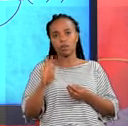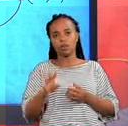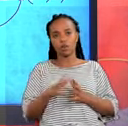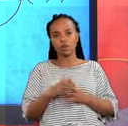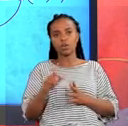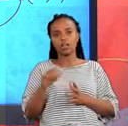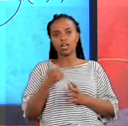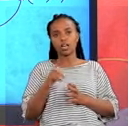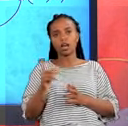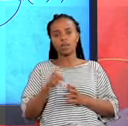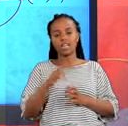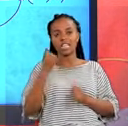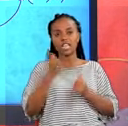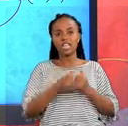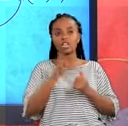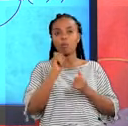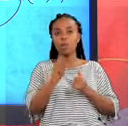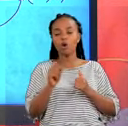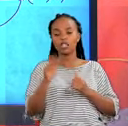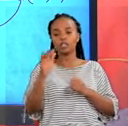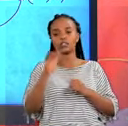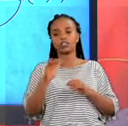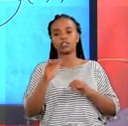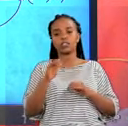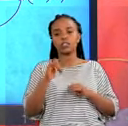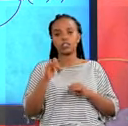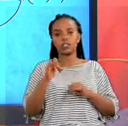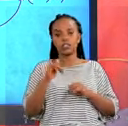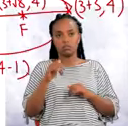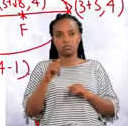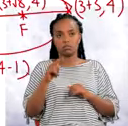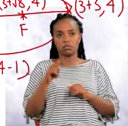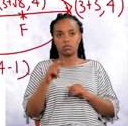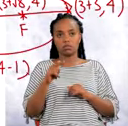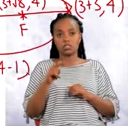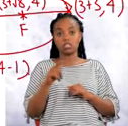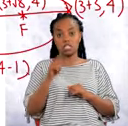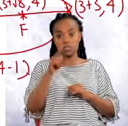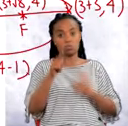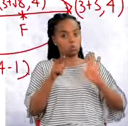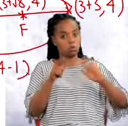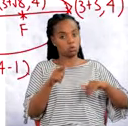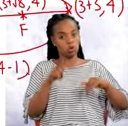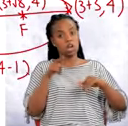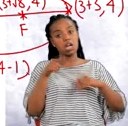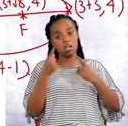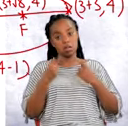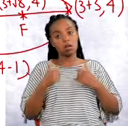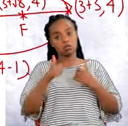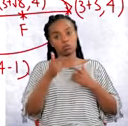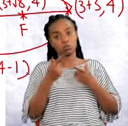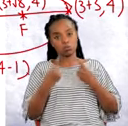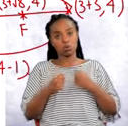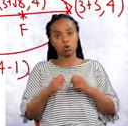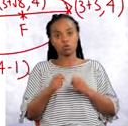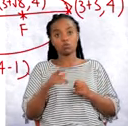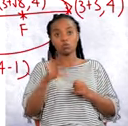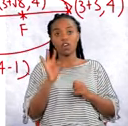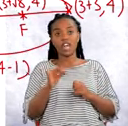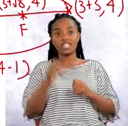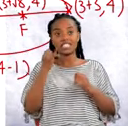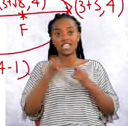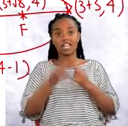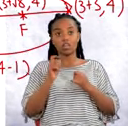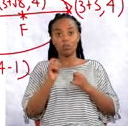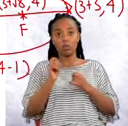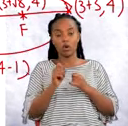else? Endpoints of lattice rectum. I'll leave this for you to try. I'll tell you how you do this one. To find the